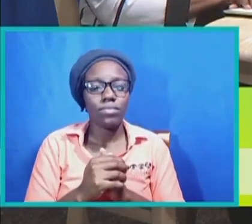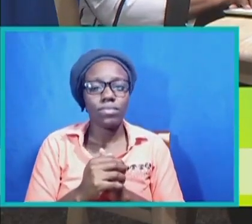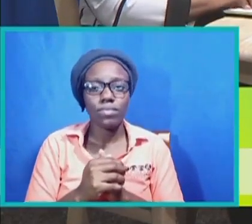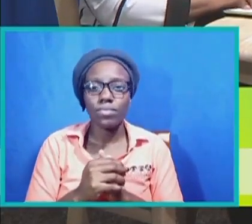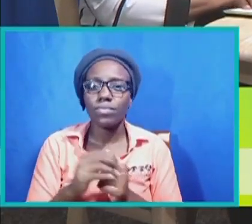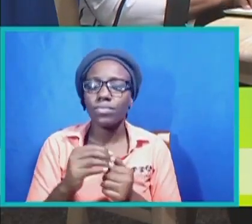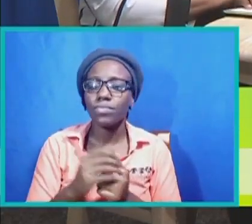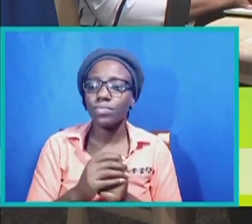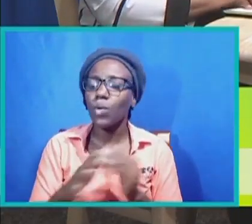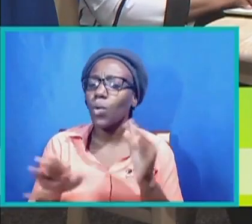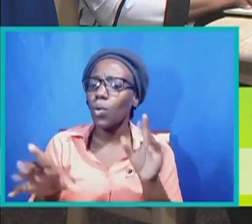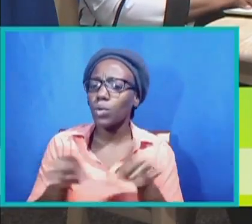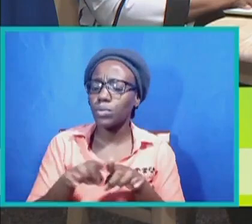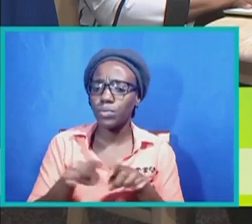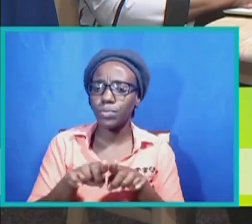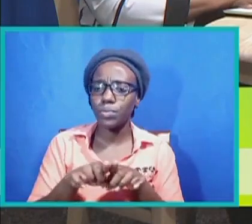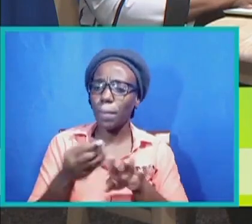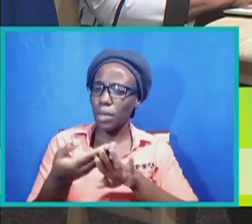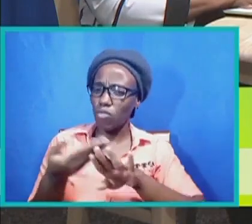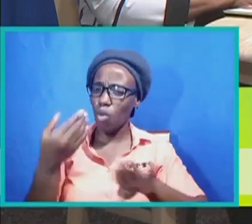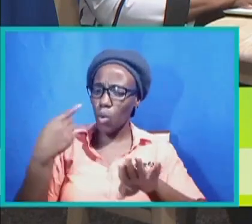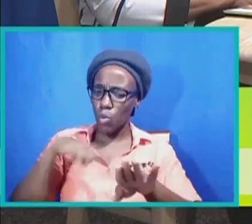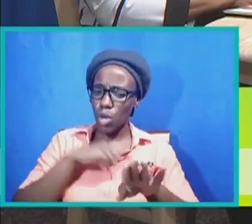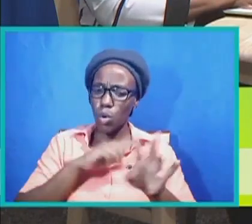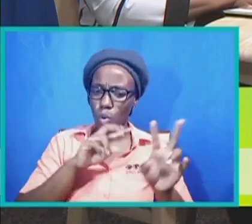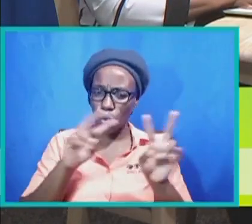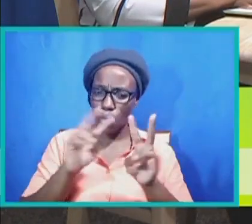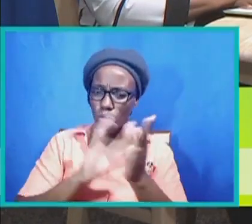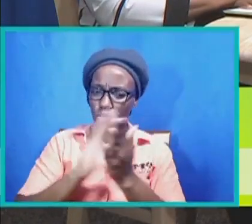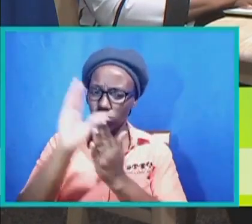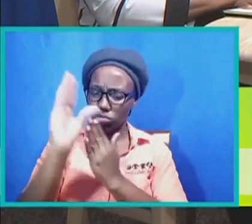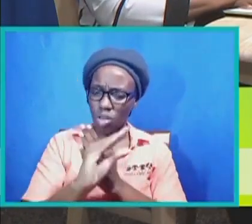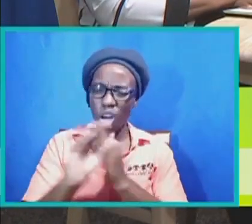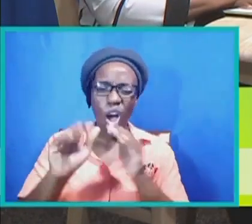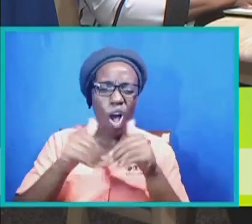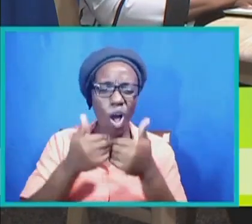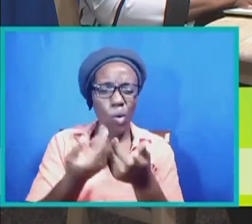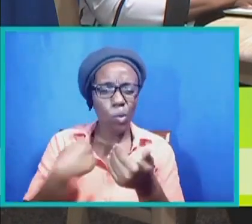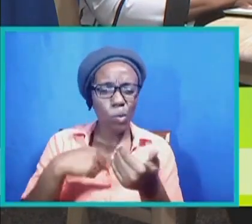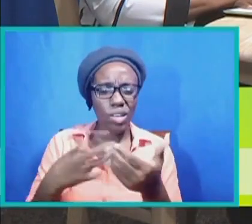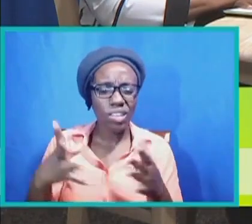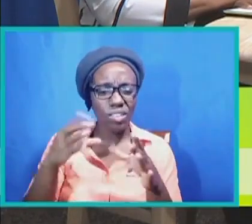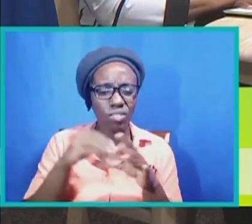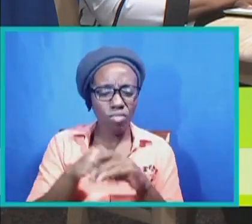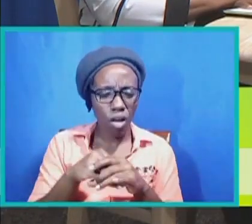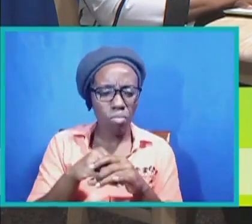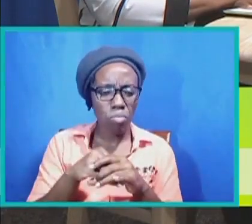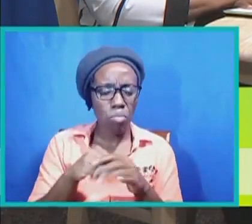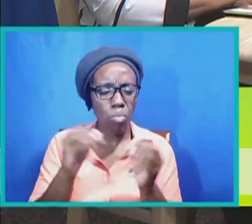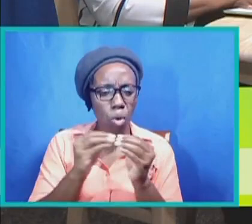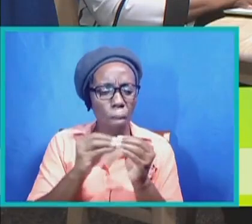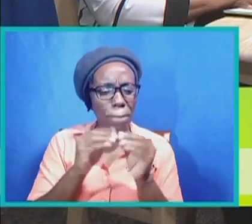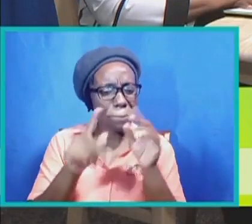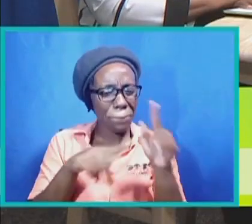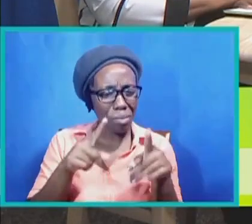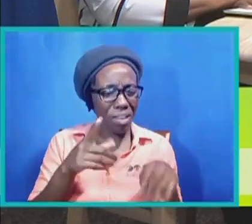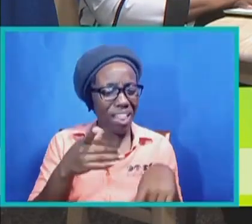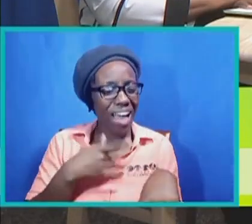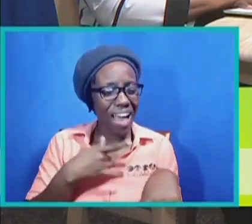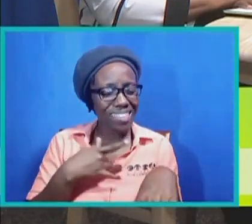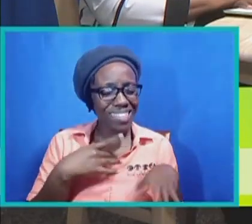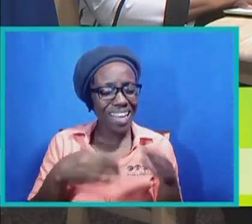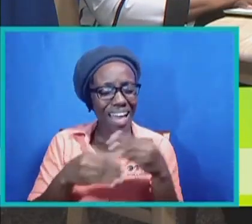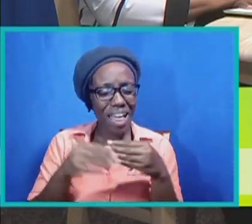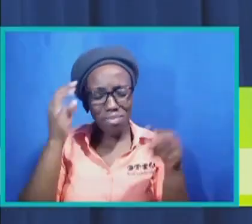curriculum to implement, how do we get more hearts and minds having that paradigm shift so everyone is on board, all hands on